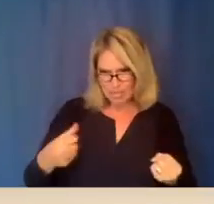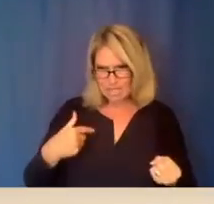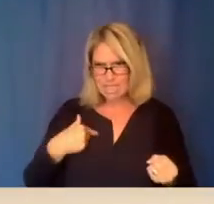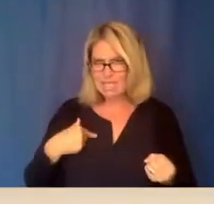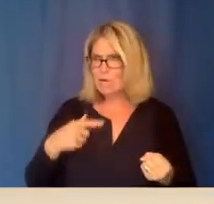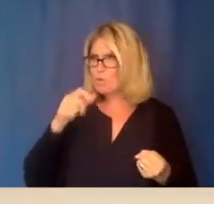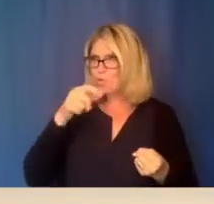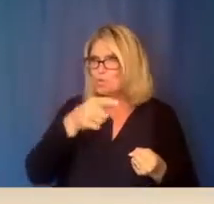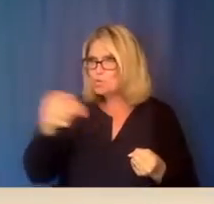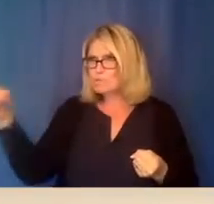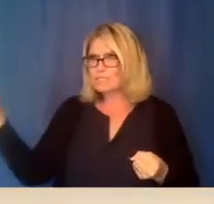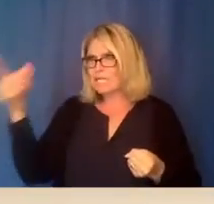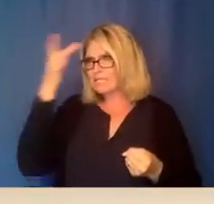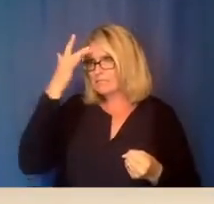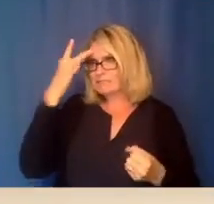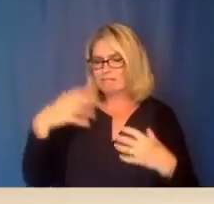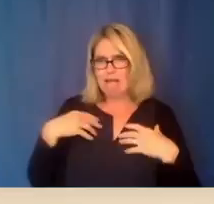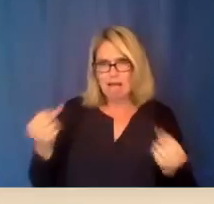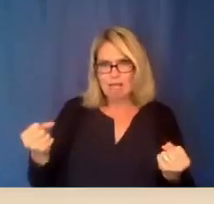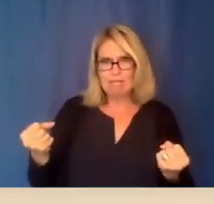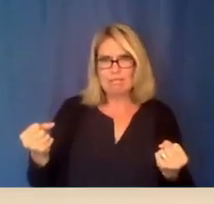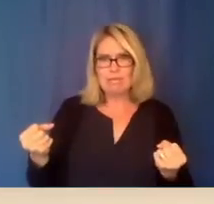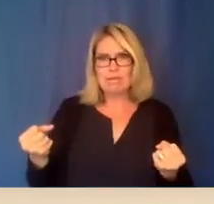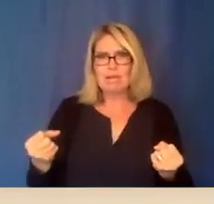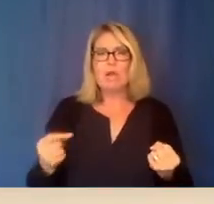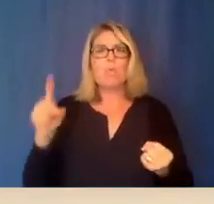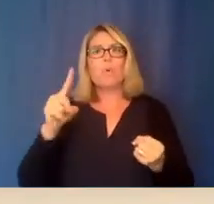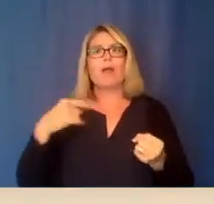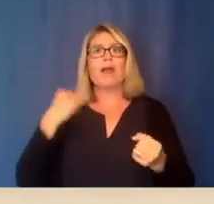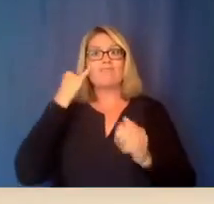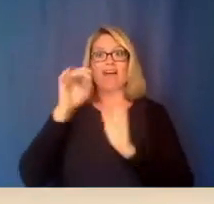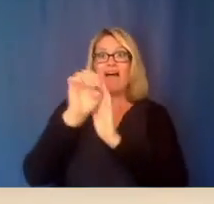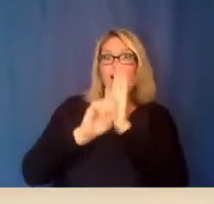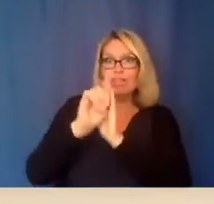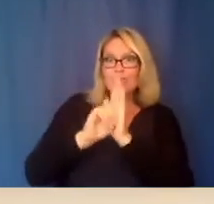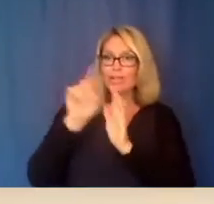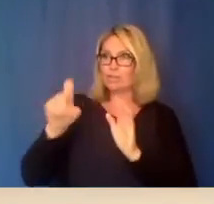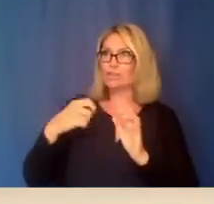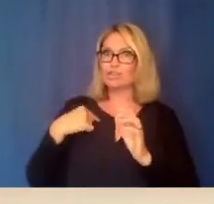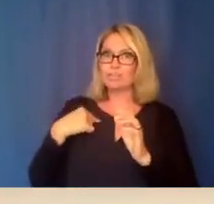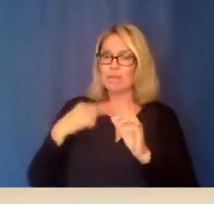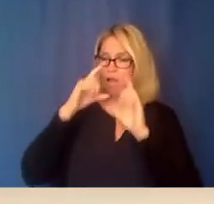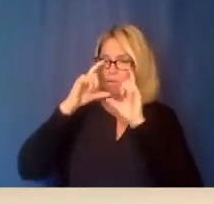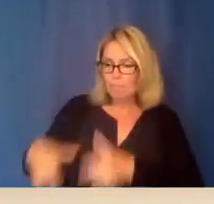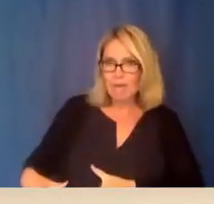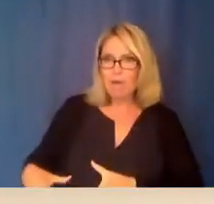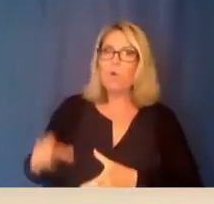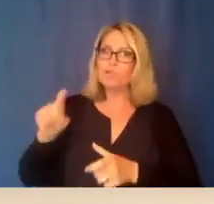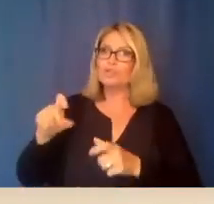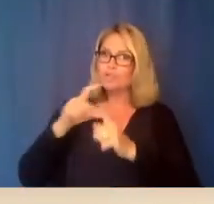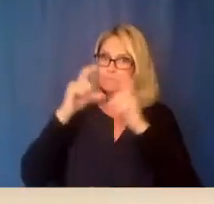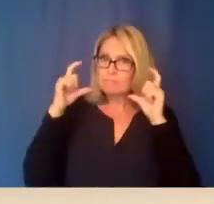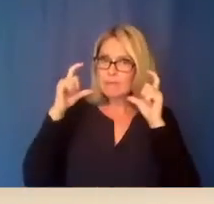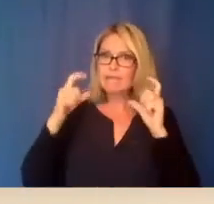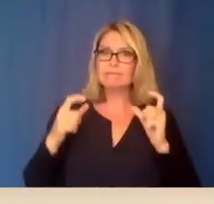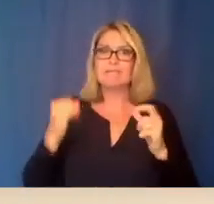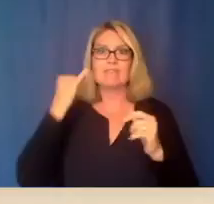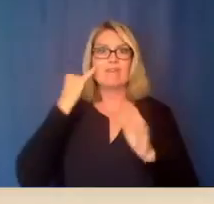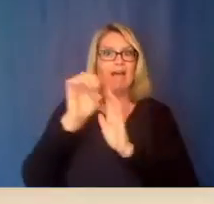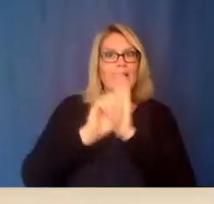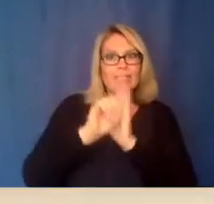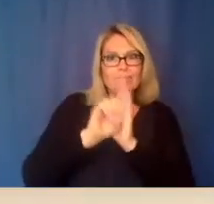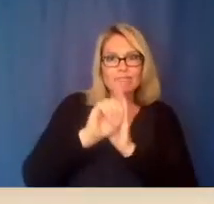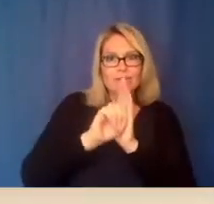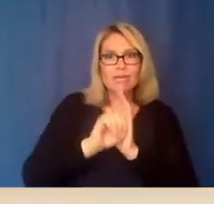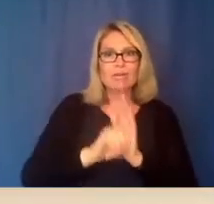those around you? What kind of setting? Are you in a crowded elevator, or are you in a setting where you have a